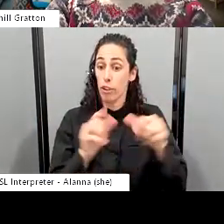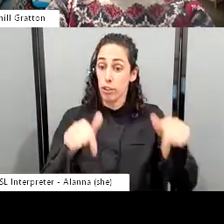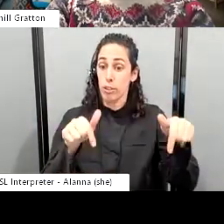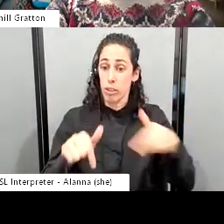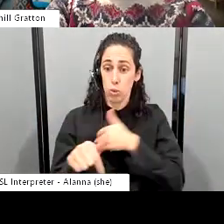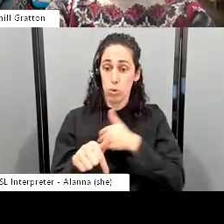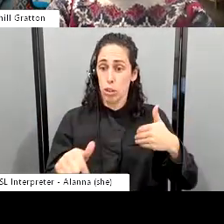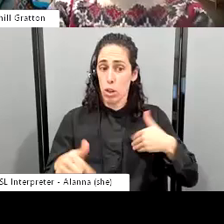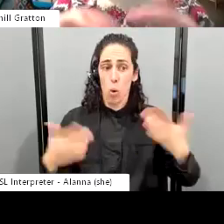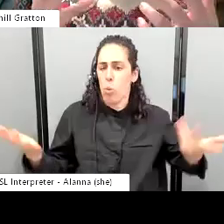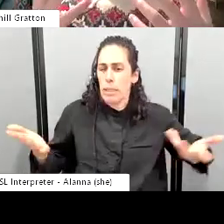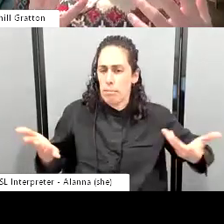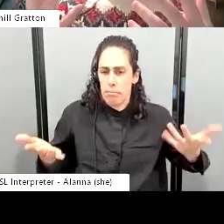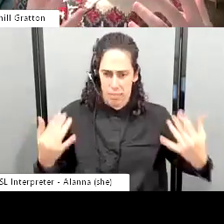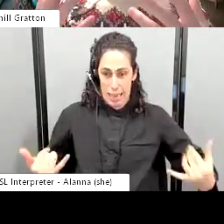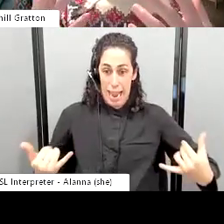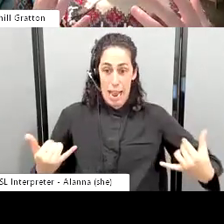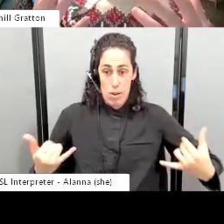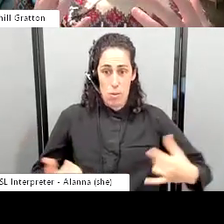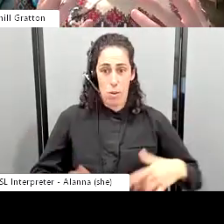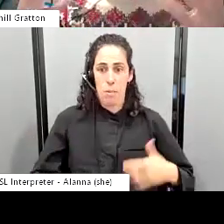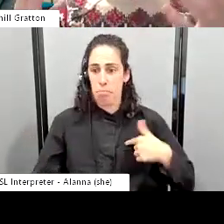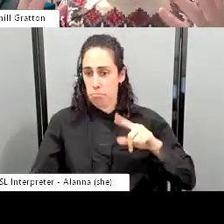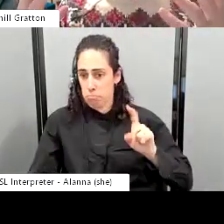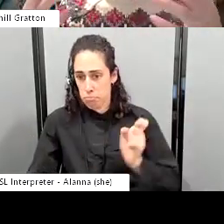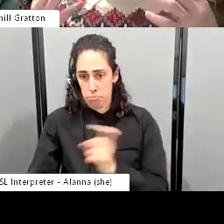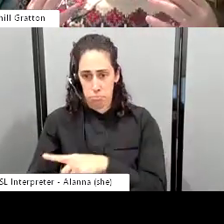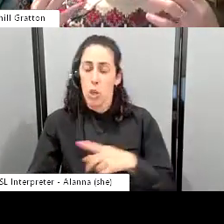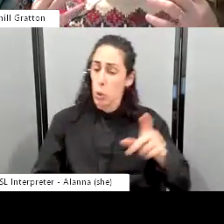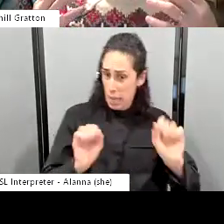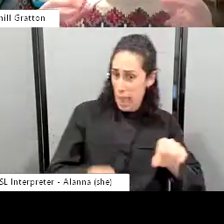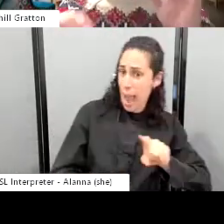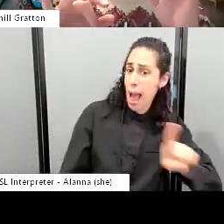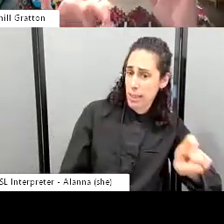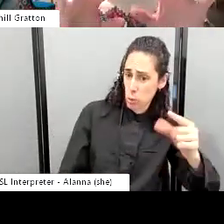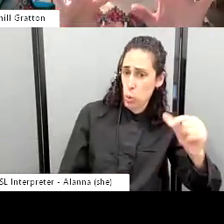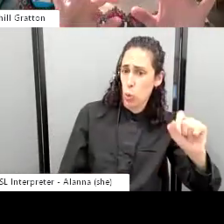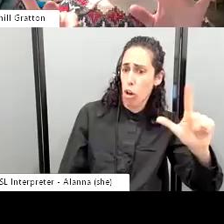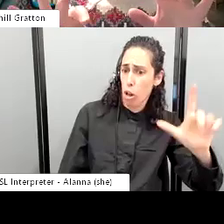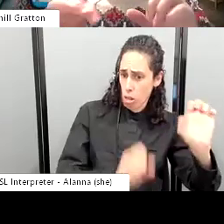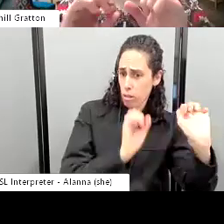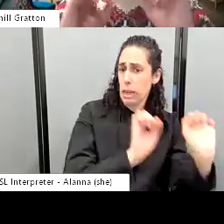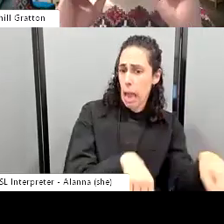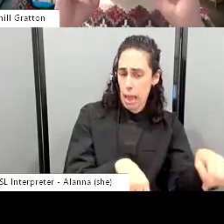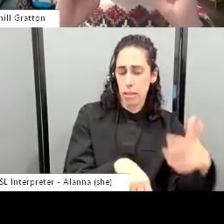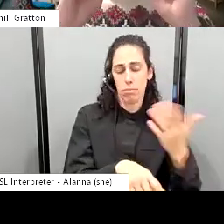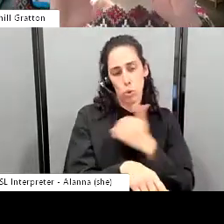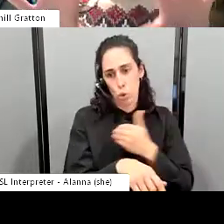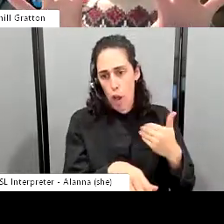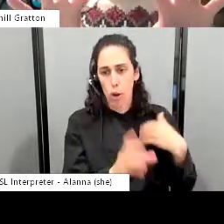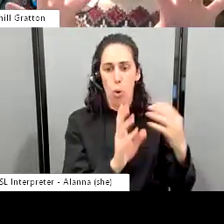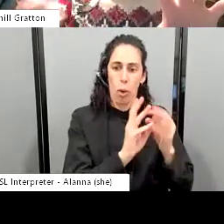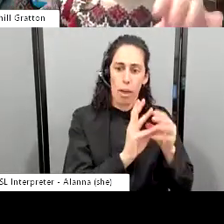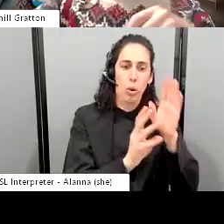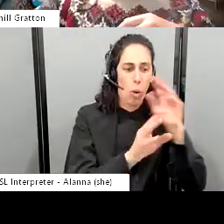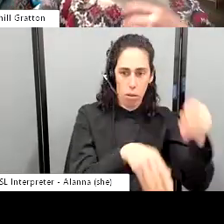Toronto right now, right? So this is a question you could ask Google very easily, and Google would, if you type Toronto weather, it'll give you the